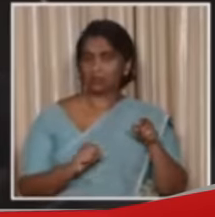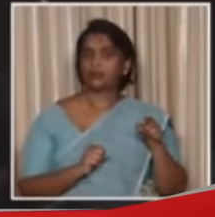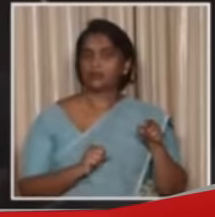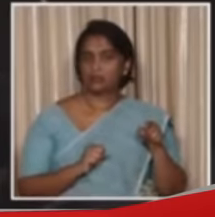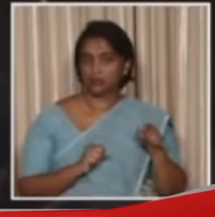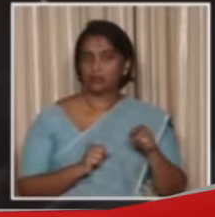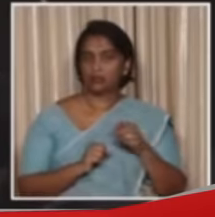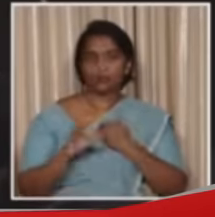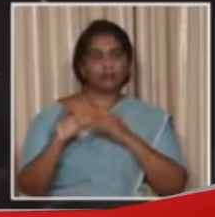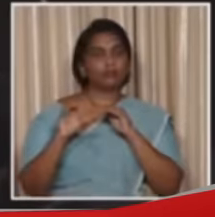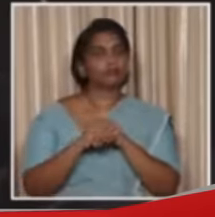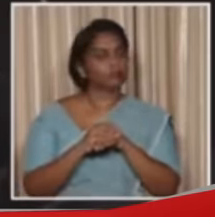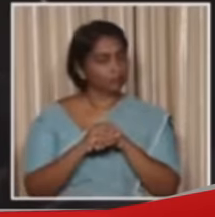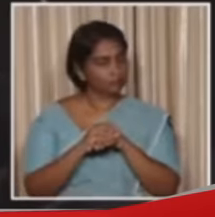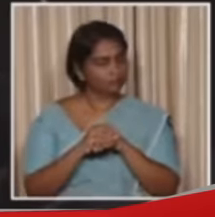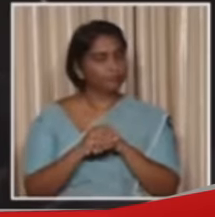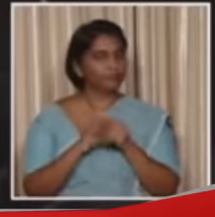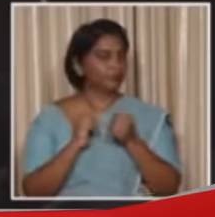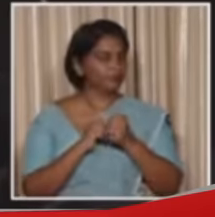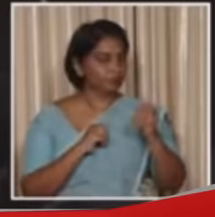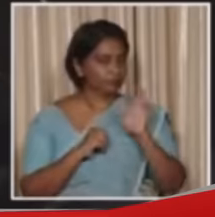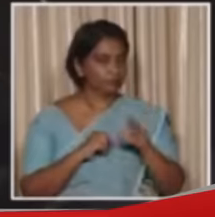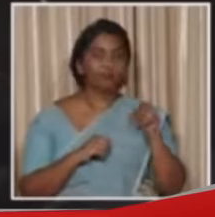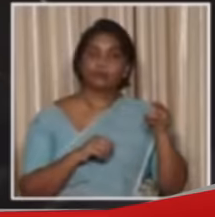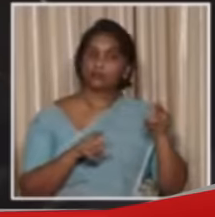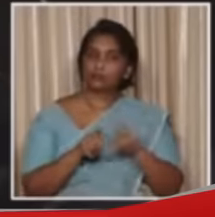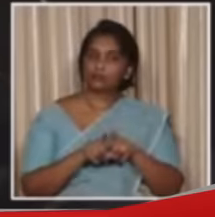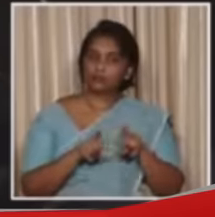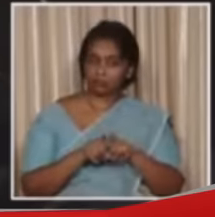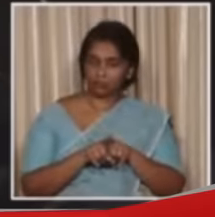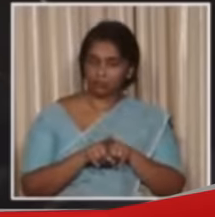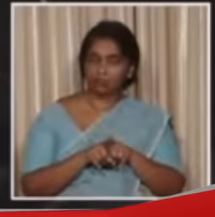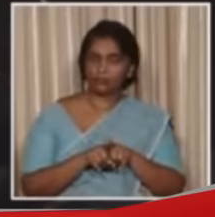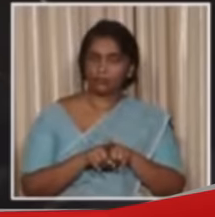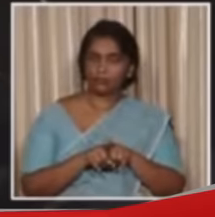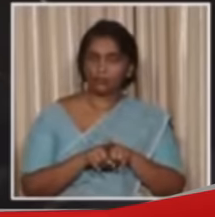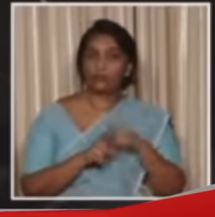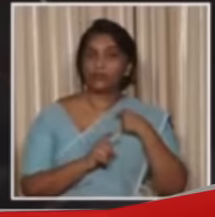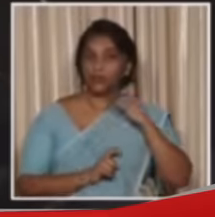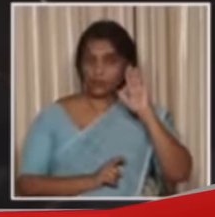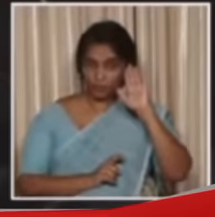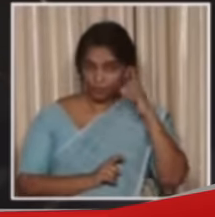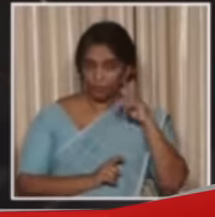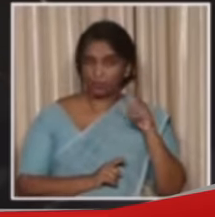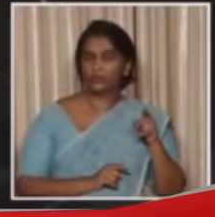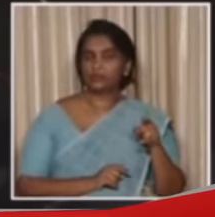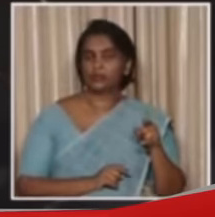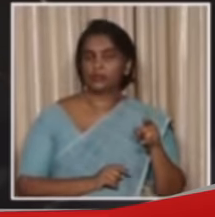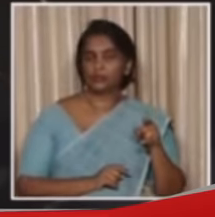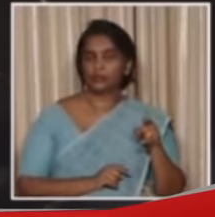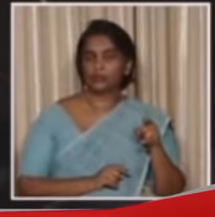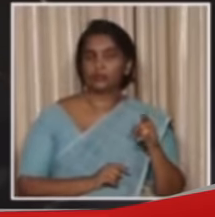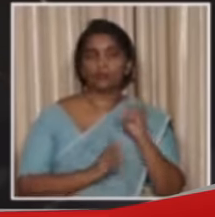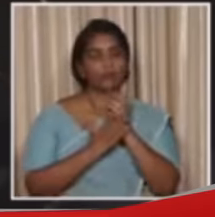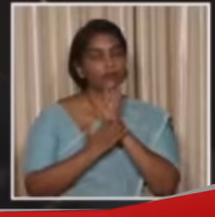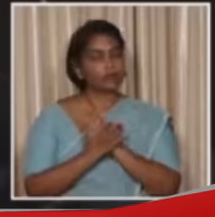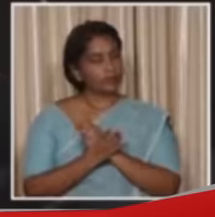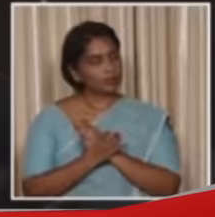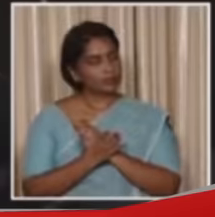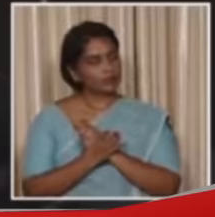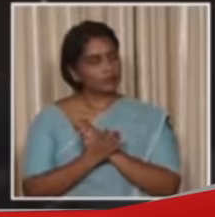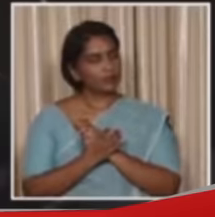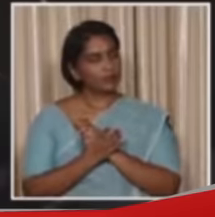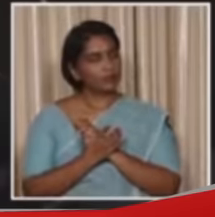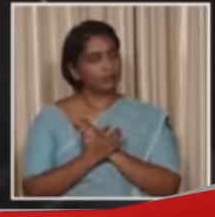The attempt to curtail freedoms, the violations to the Constitution that are being proposed, the